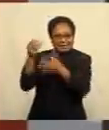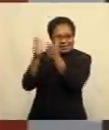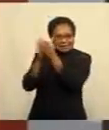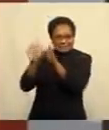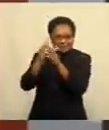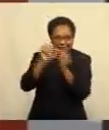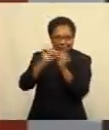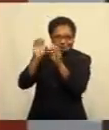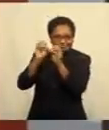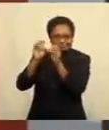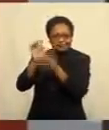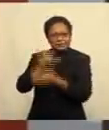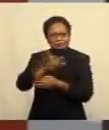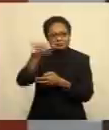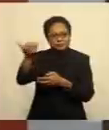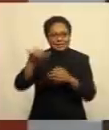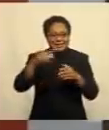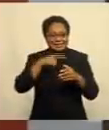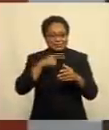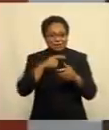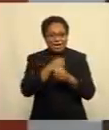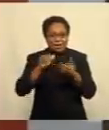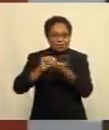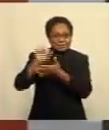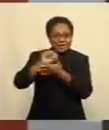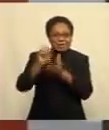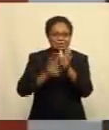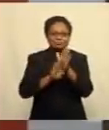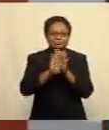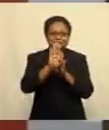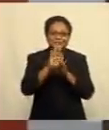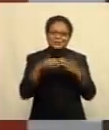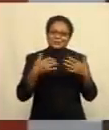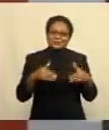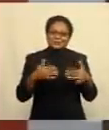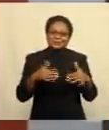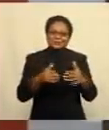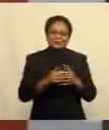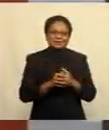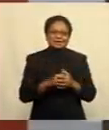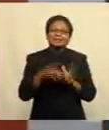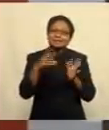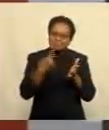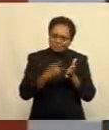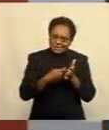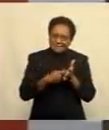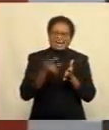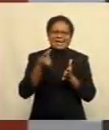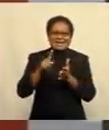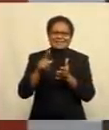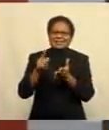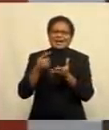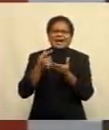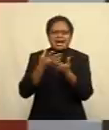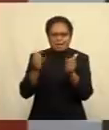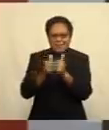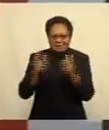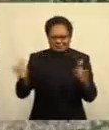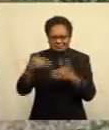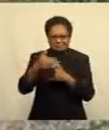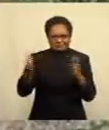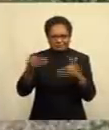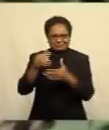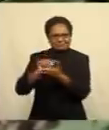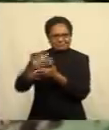to achieve a growth in our exports, both in value and volume, which is a positive trend.